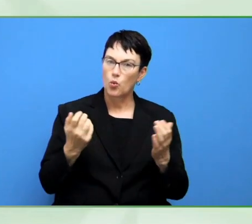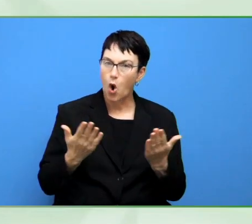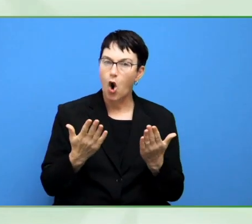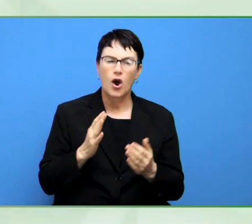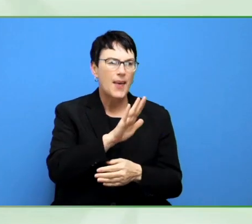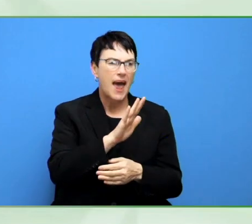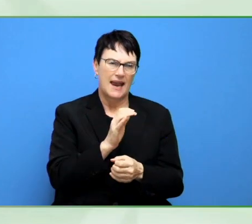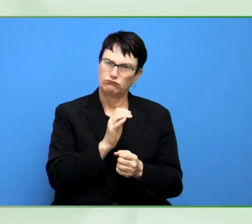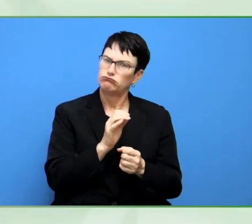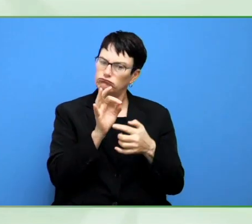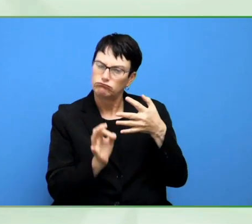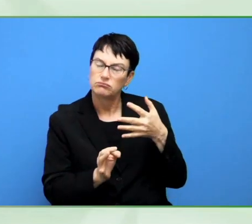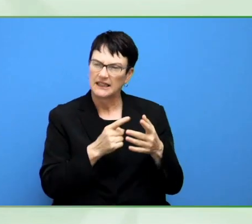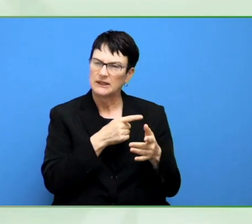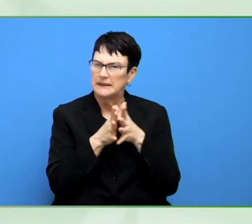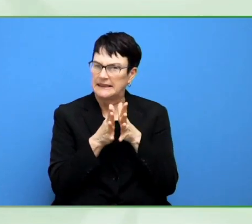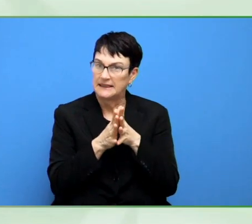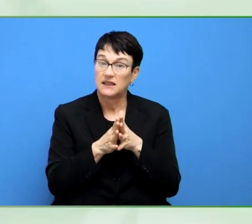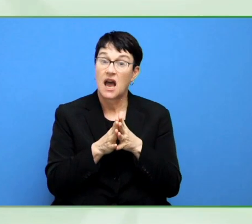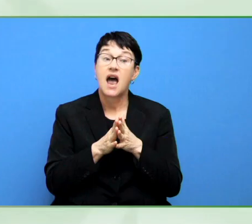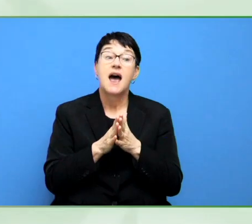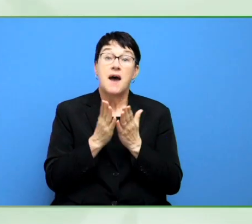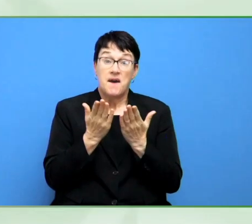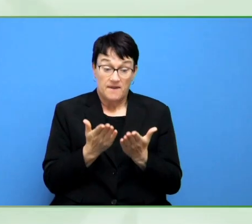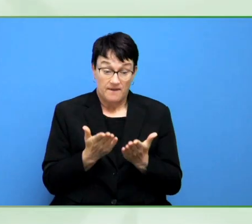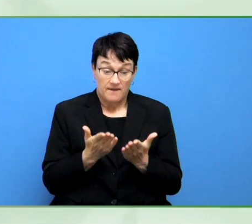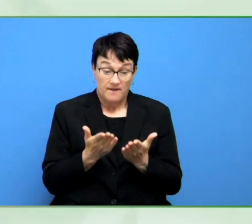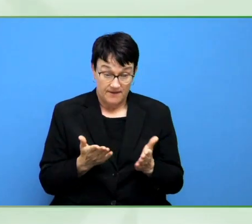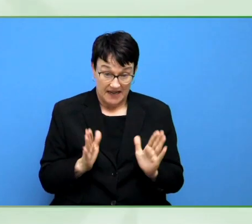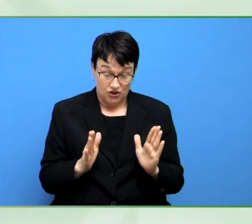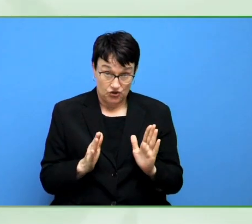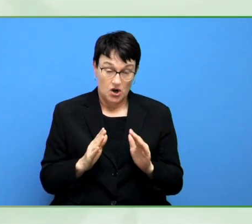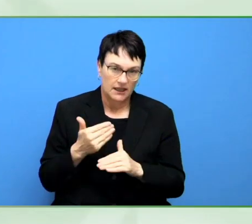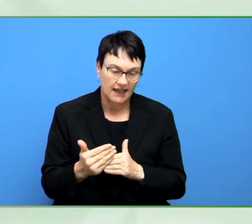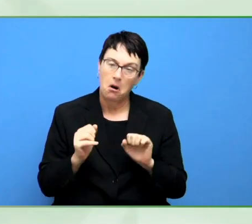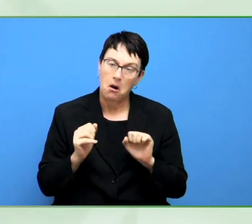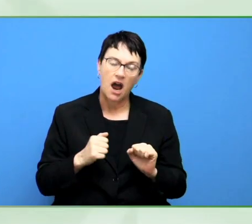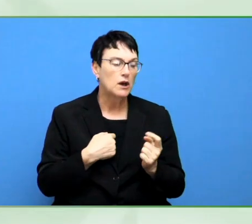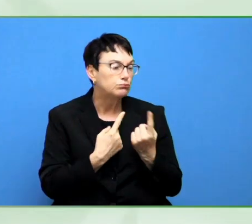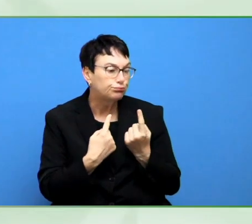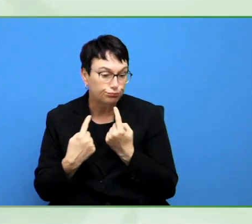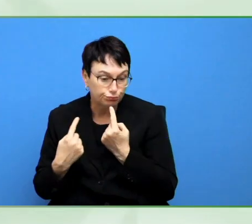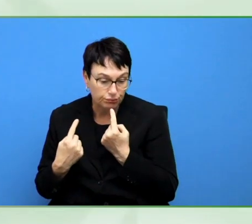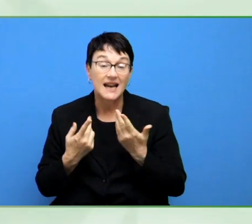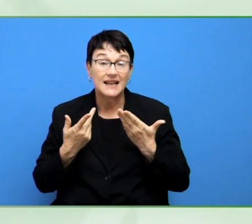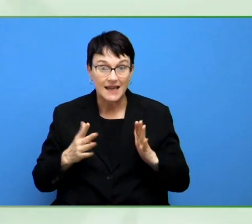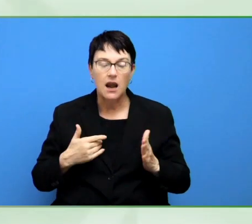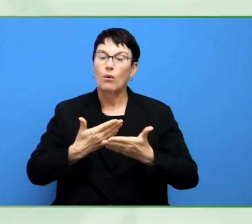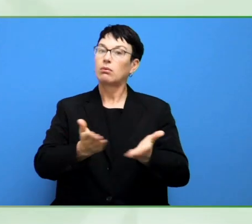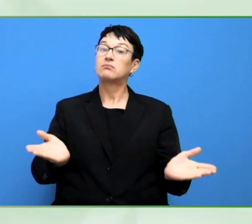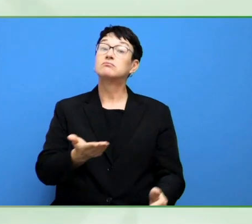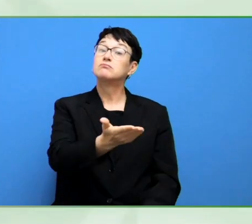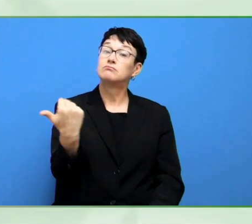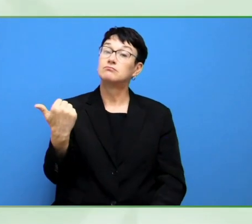have a very short discussion, and then we'll throw it open to all of you to ask your questions. Over